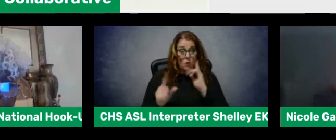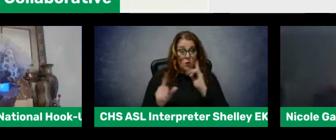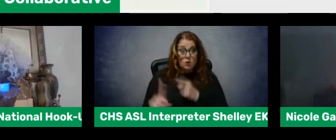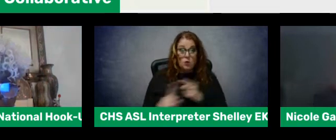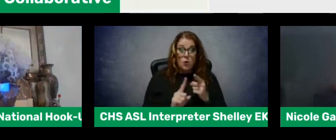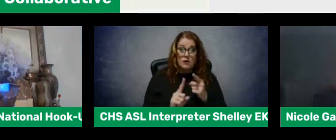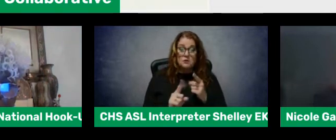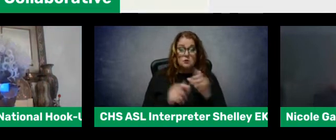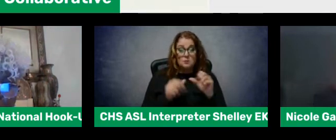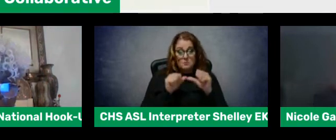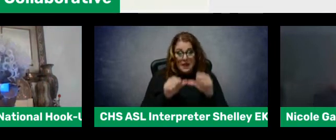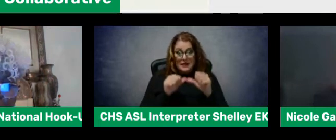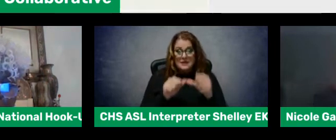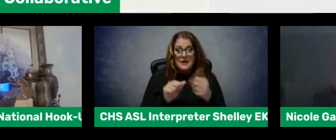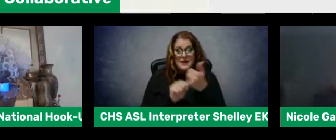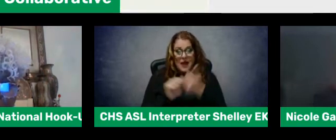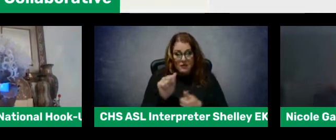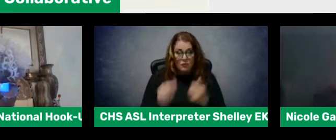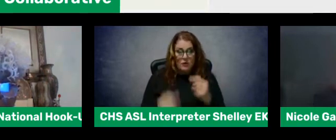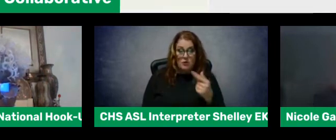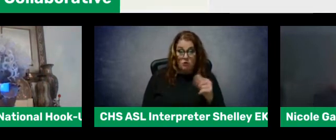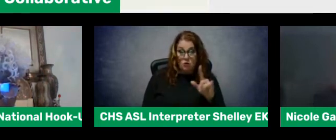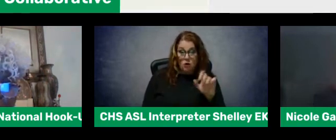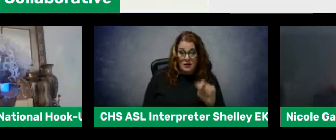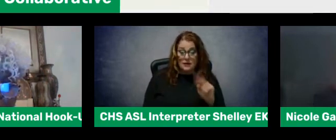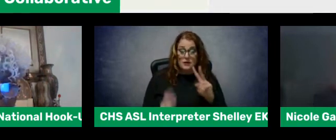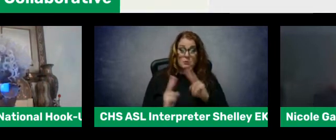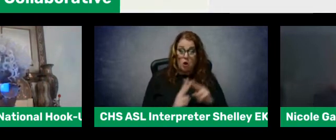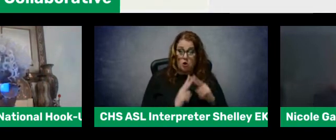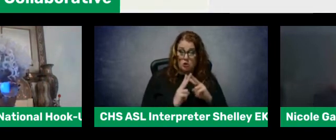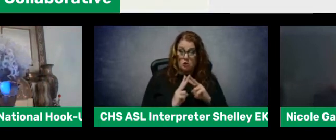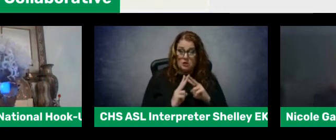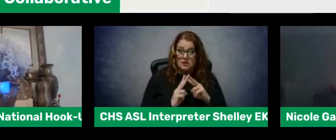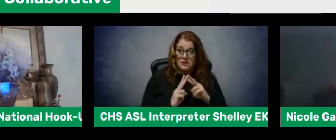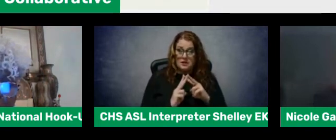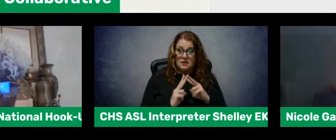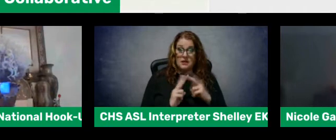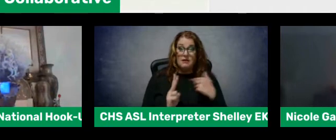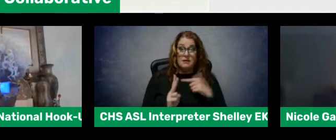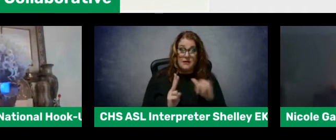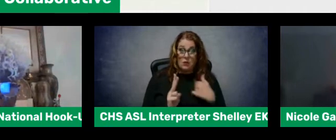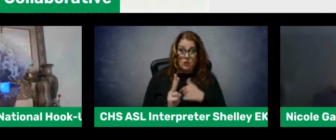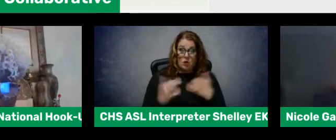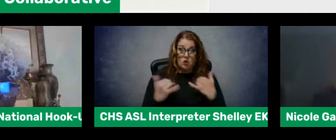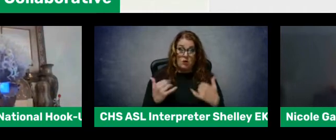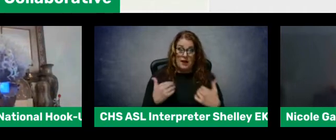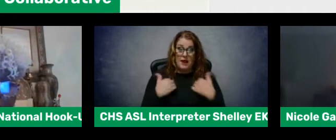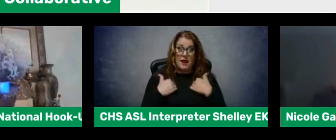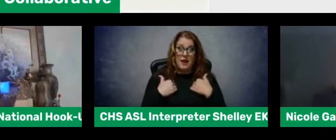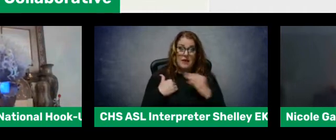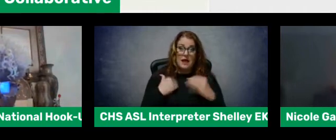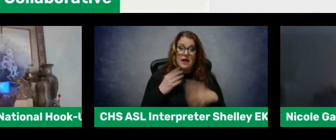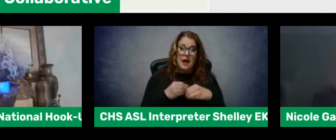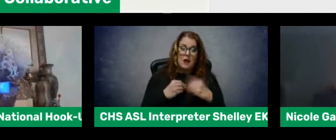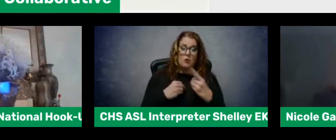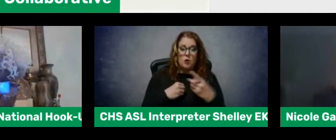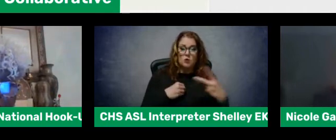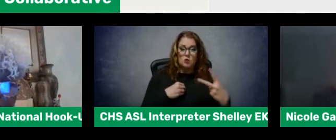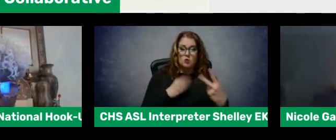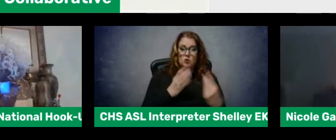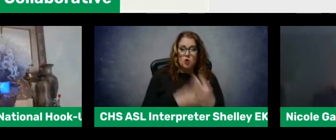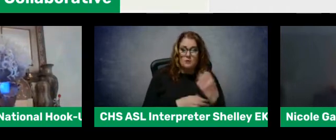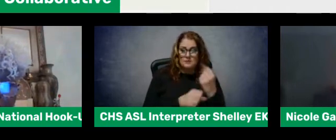to maintain every garden partner that we currently have and to add 1 to 2 gardens a